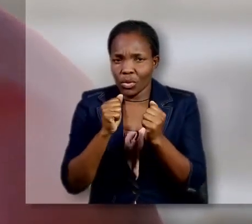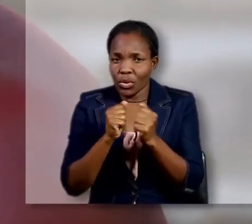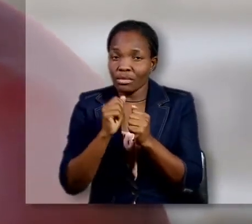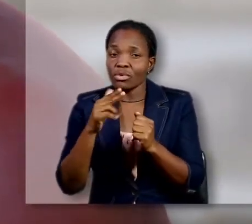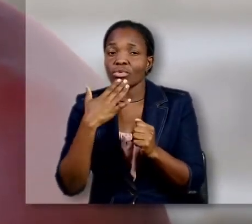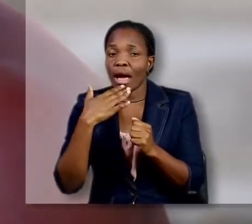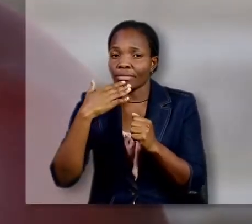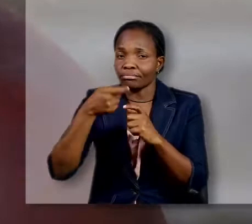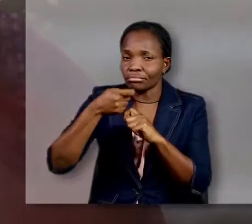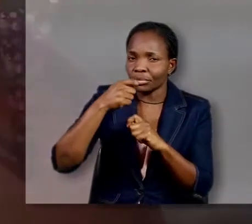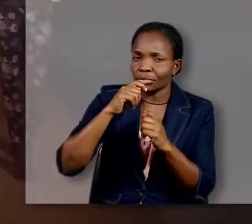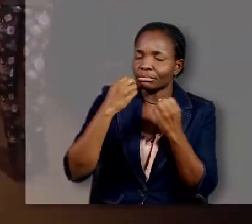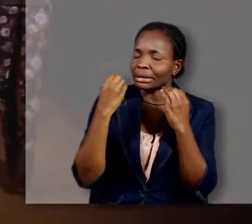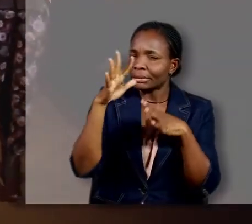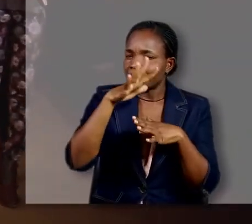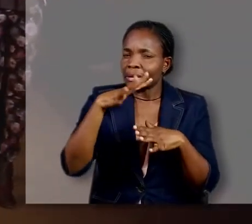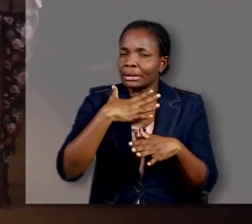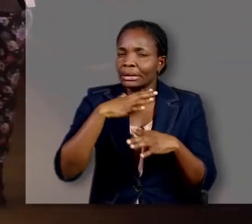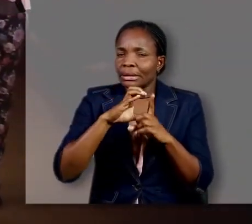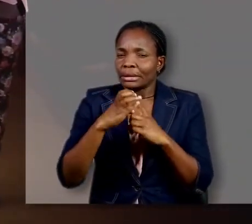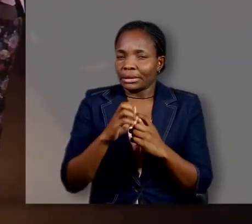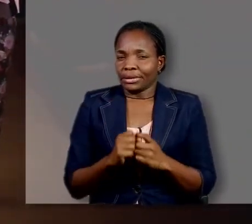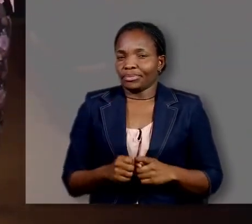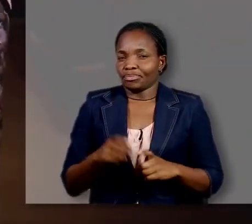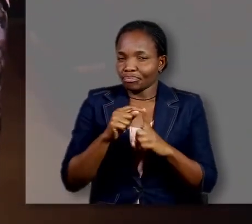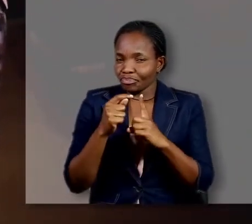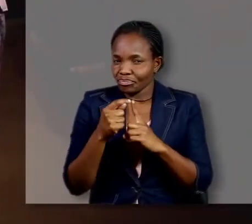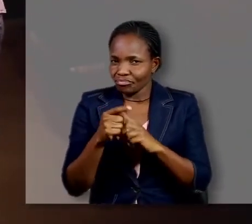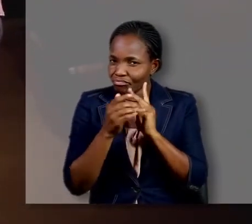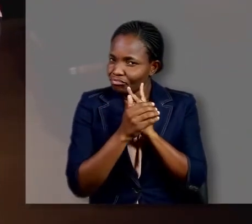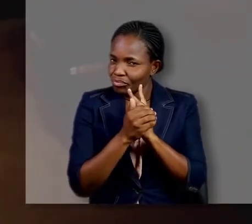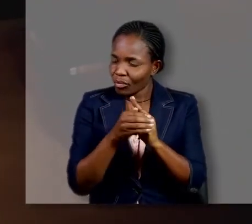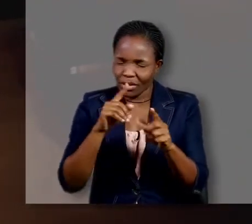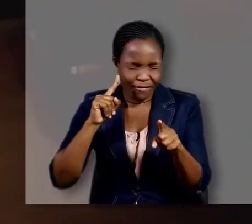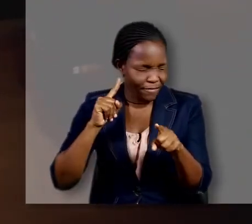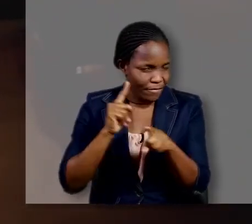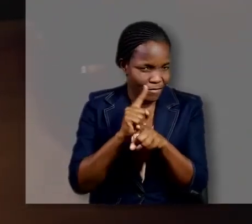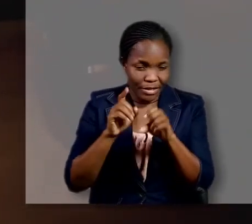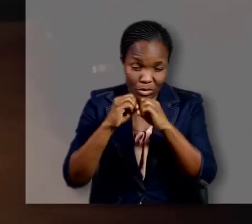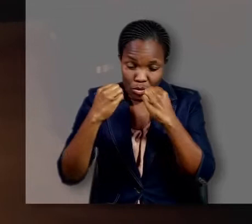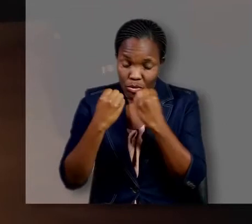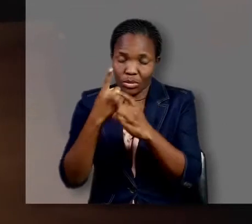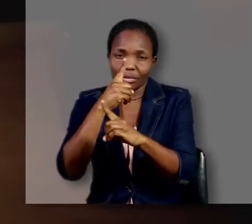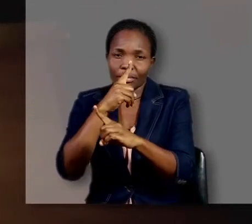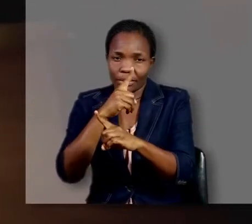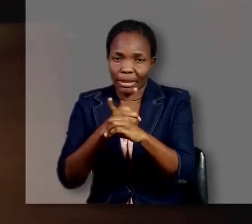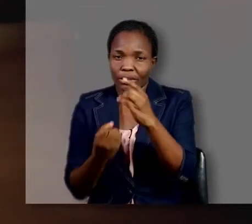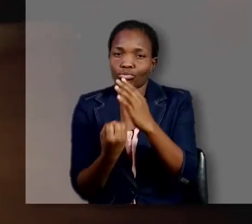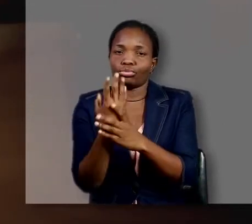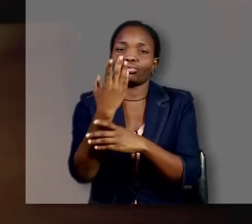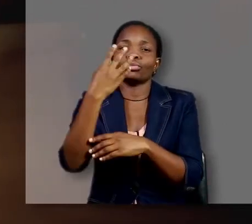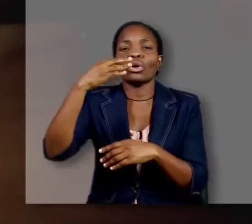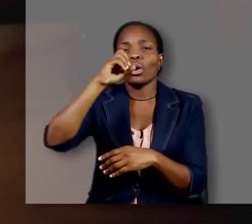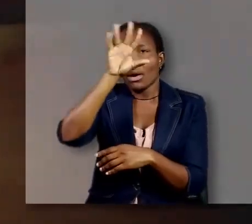spiritual cultures. Tribal leadership was one of the first organized governments to evolve in Africa, and many groups